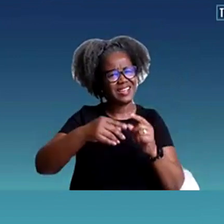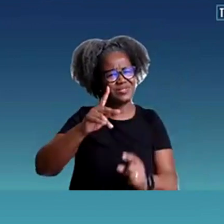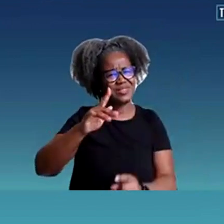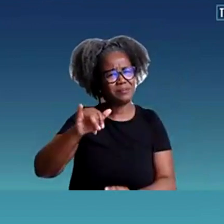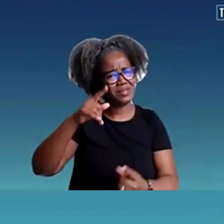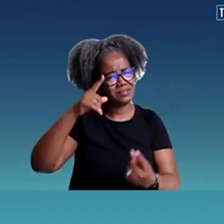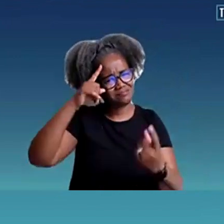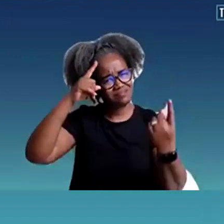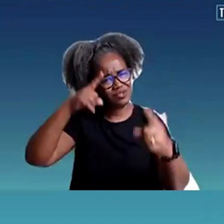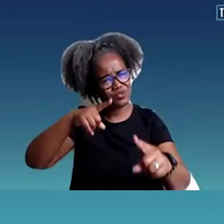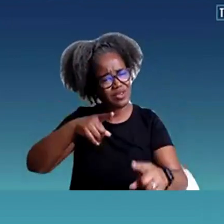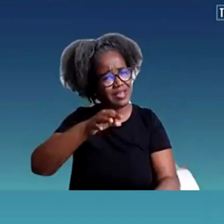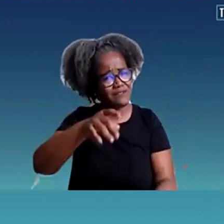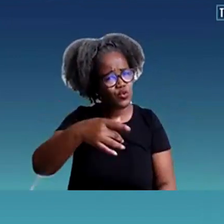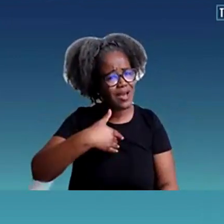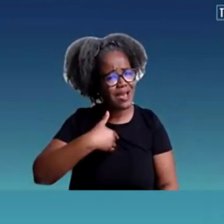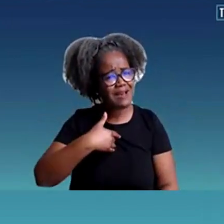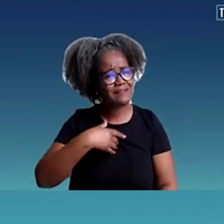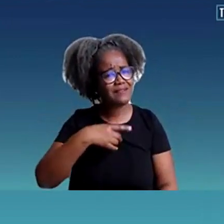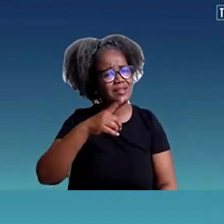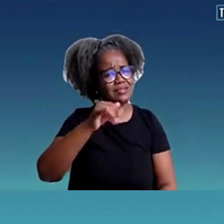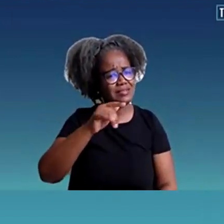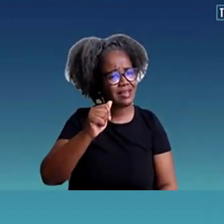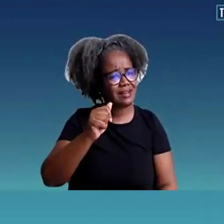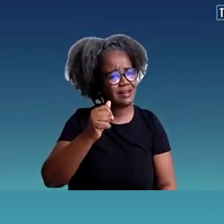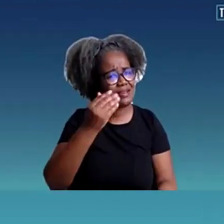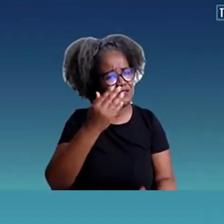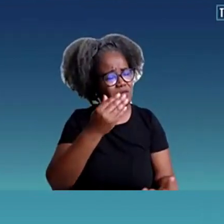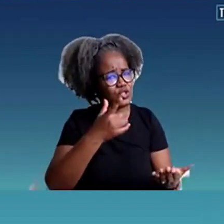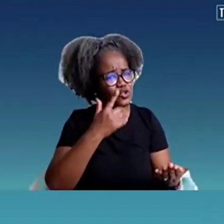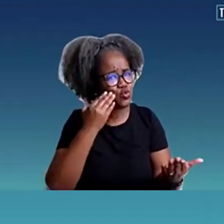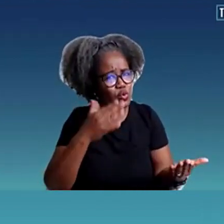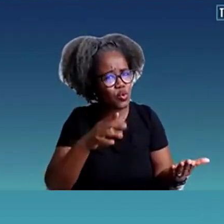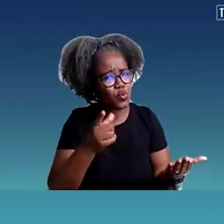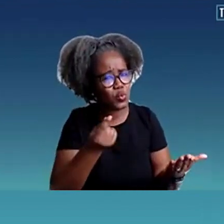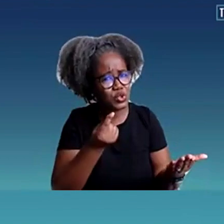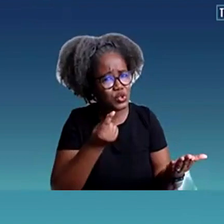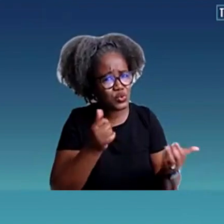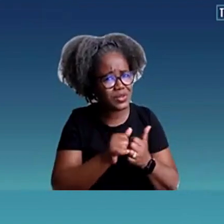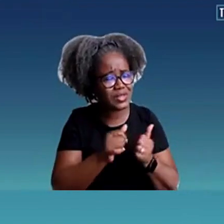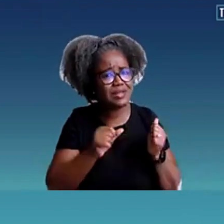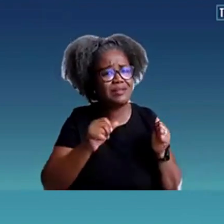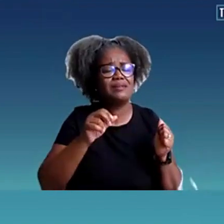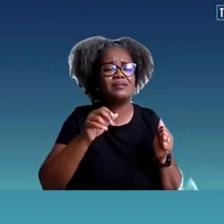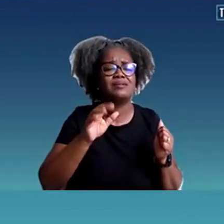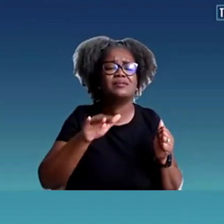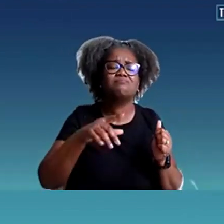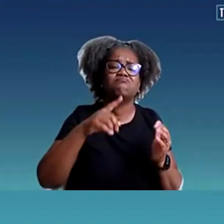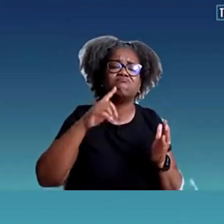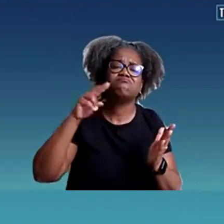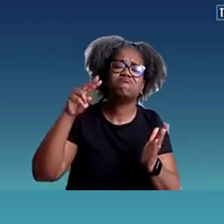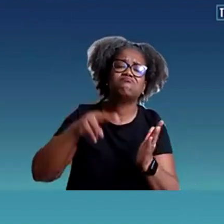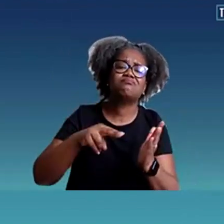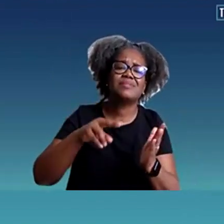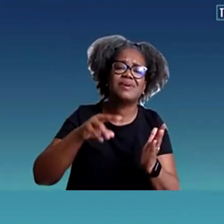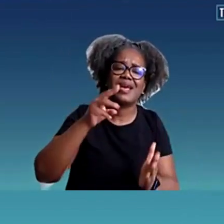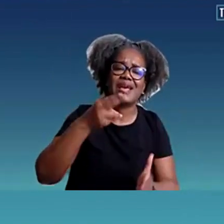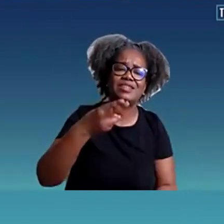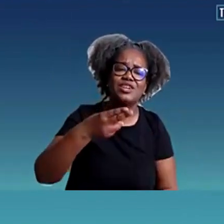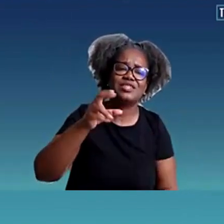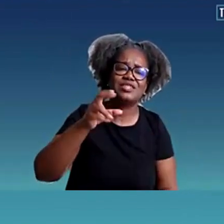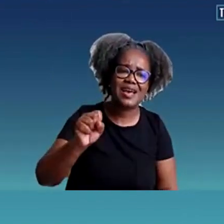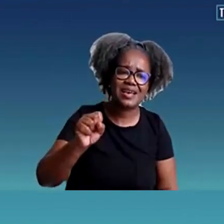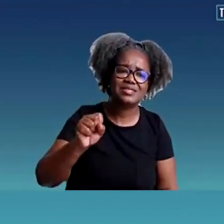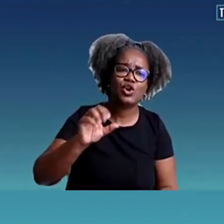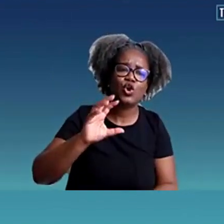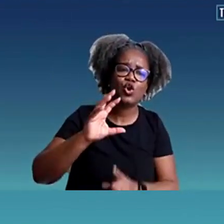out HHS's Culturally and Linguistically Appropriate Services Program. As an app, we were drowning in data. We knew everything about our members, but